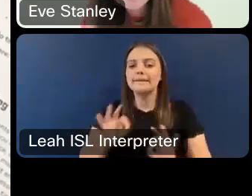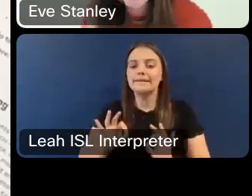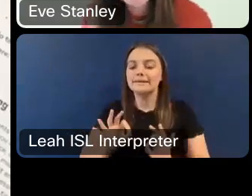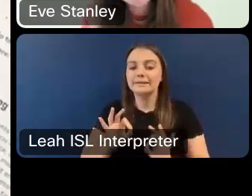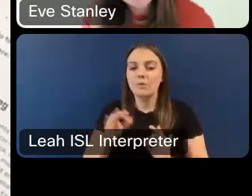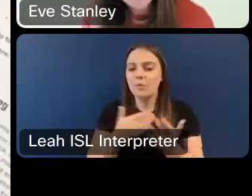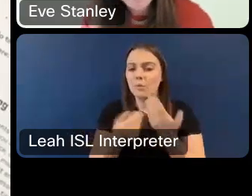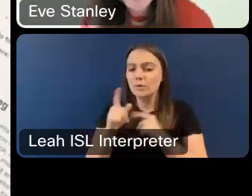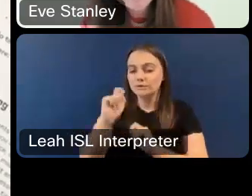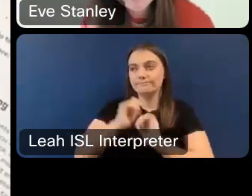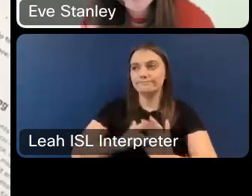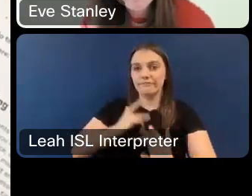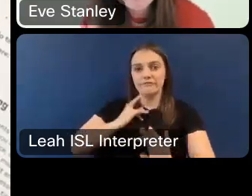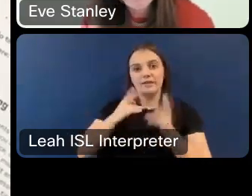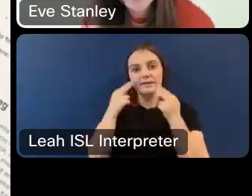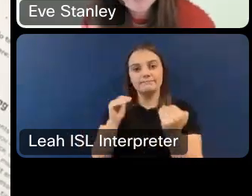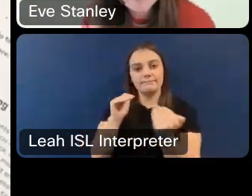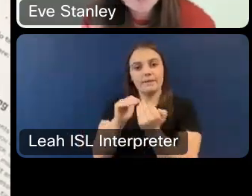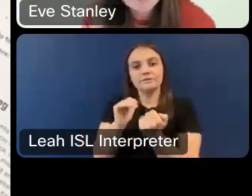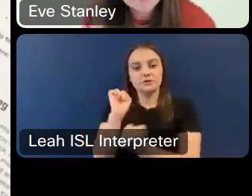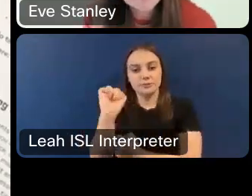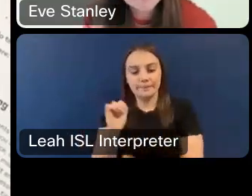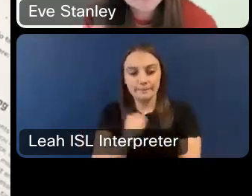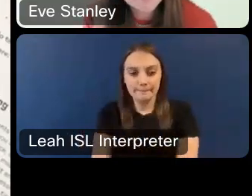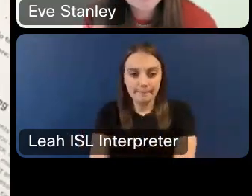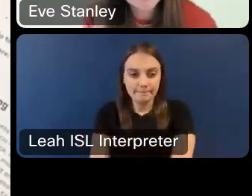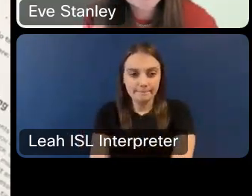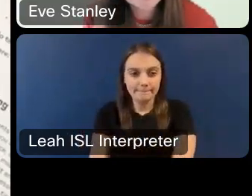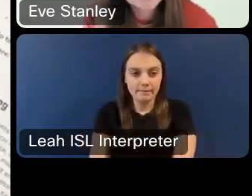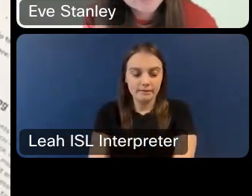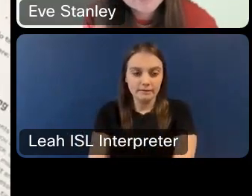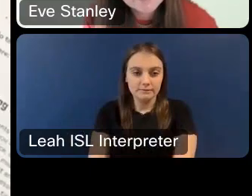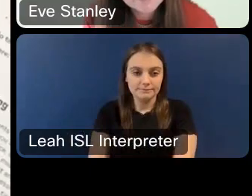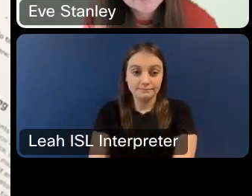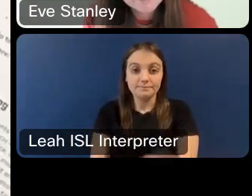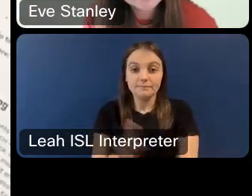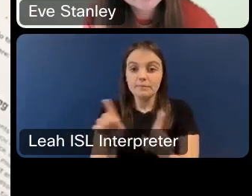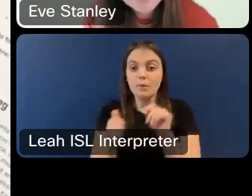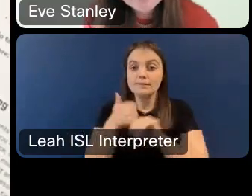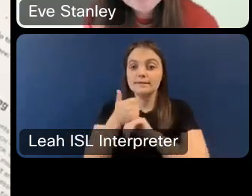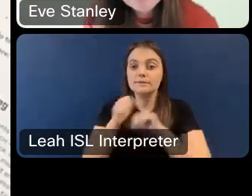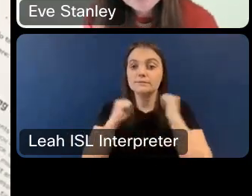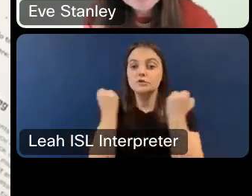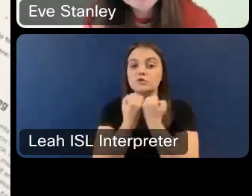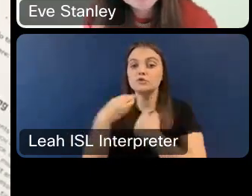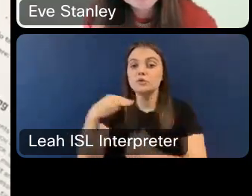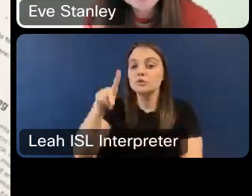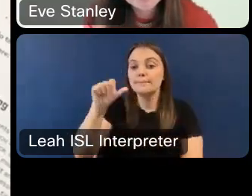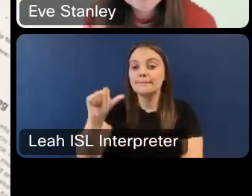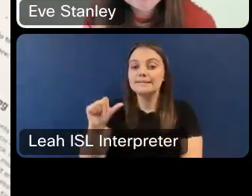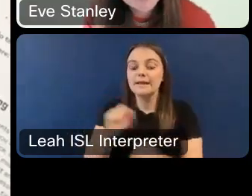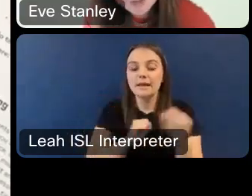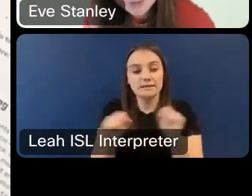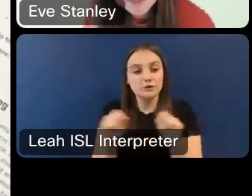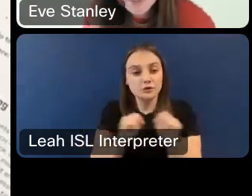they needed. And also they set up a social media service so that new